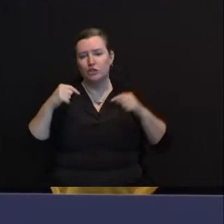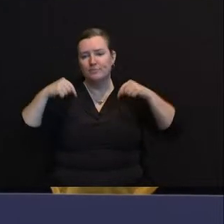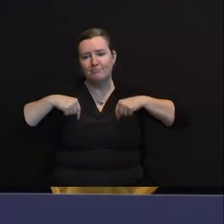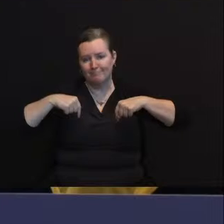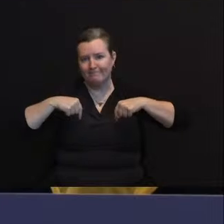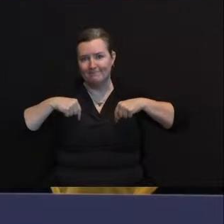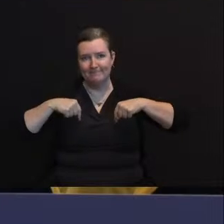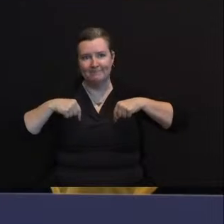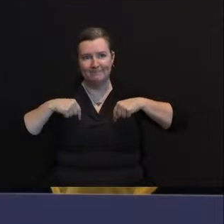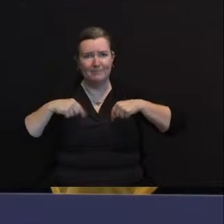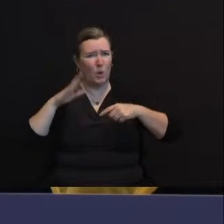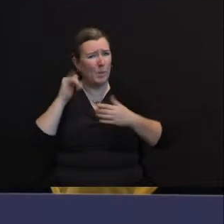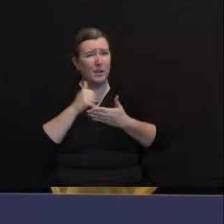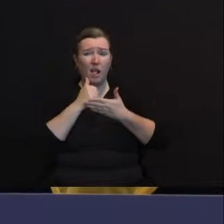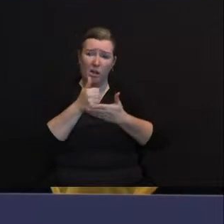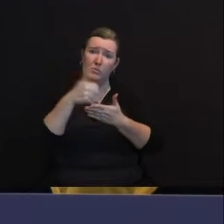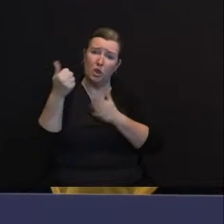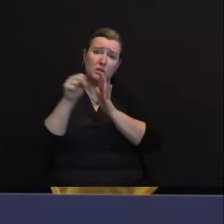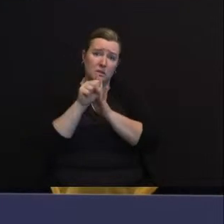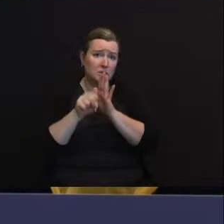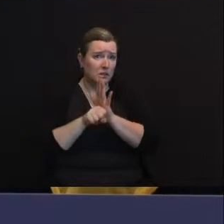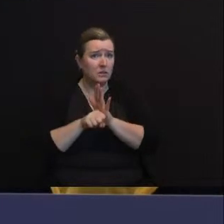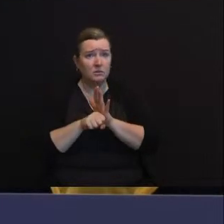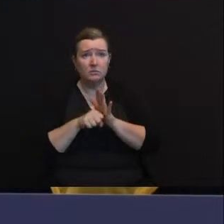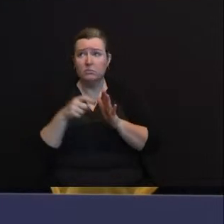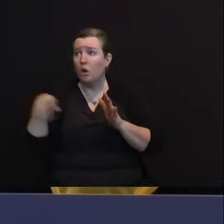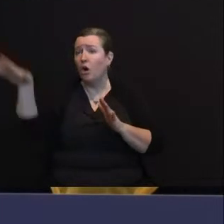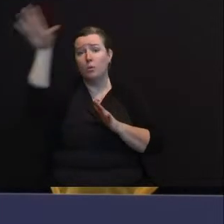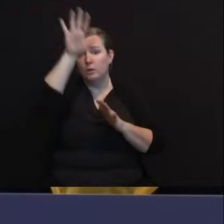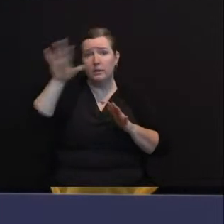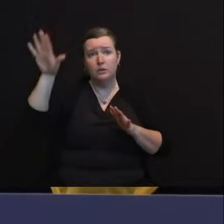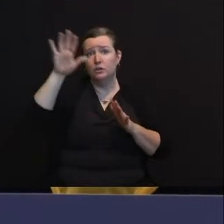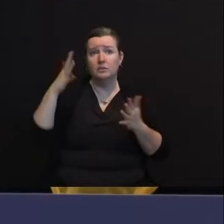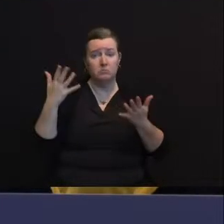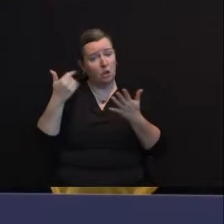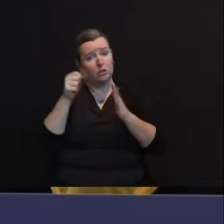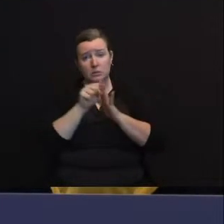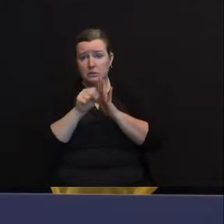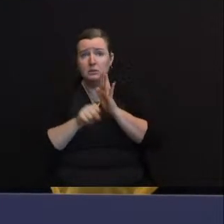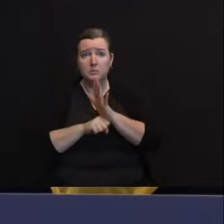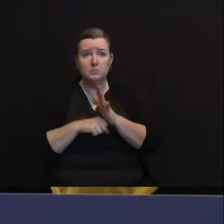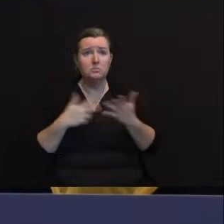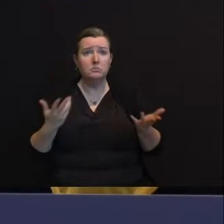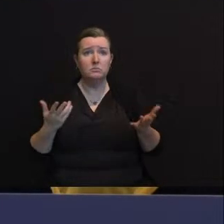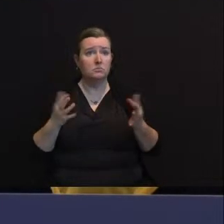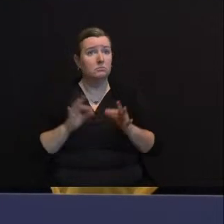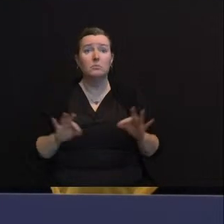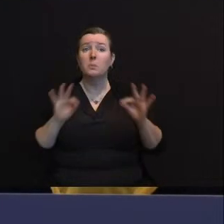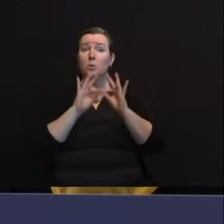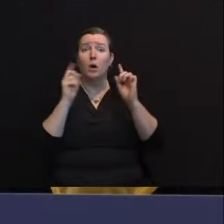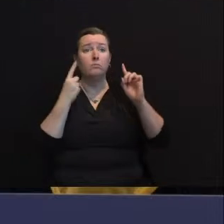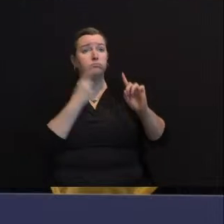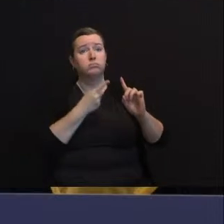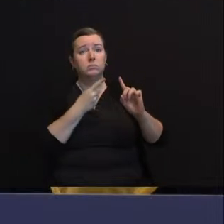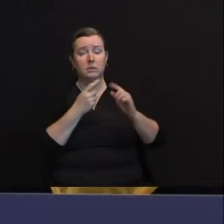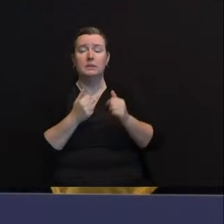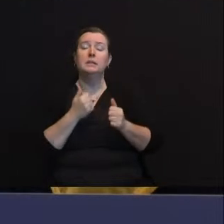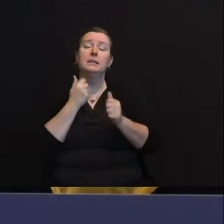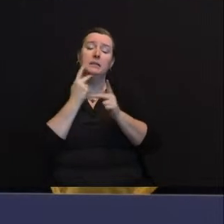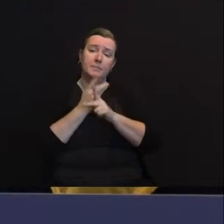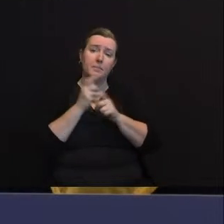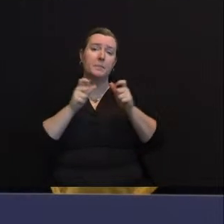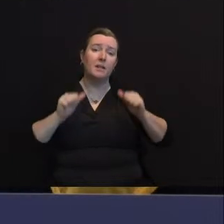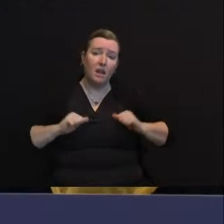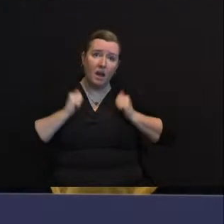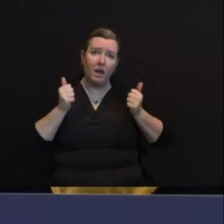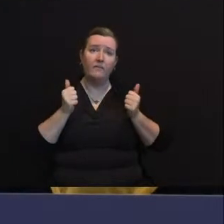impact that we can have on folks beyond that, and especially if it keeps somebody healthy or saves a life, Judy, I suspect we'll sign up